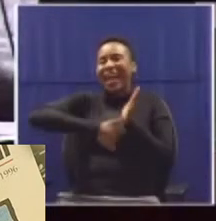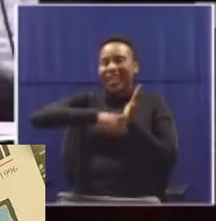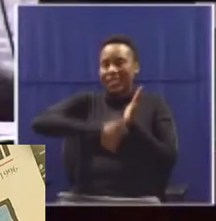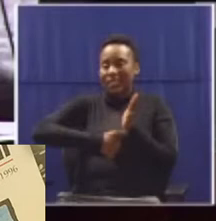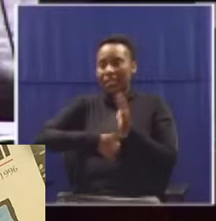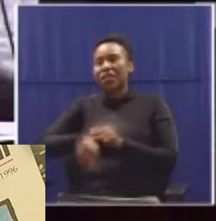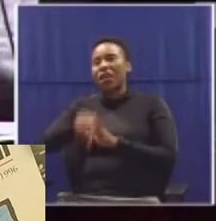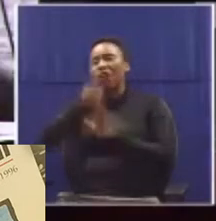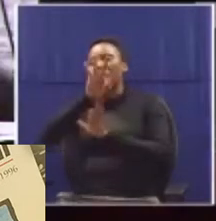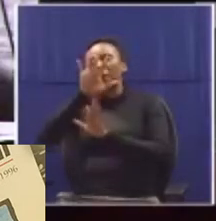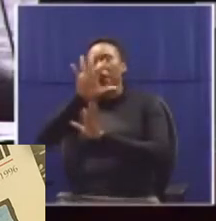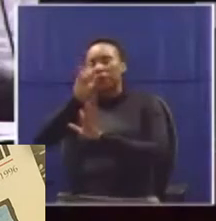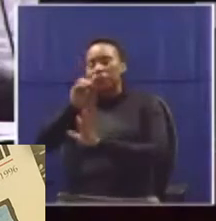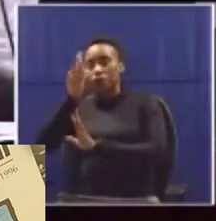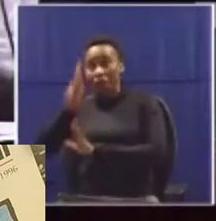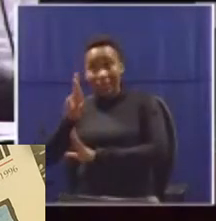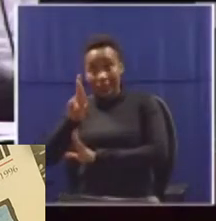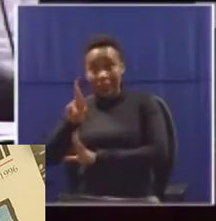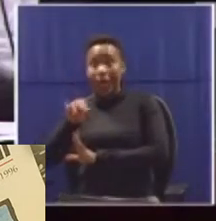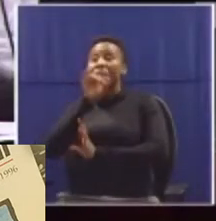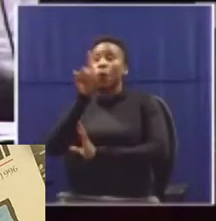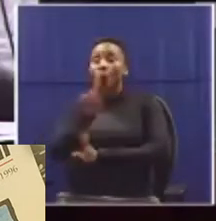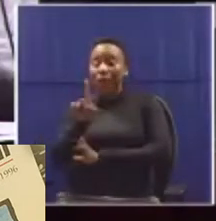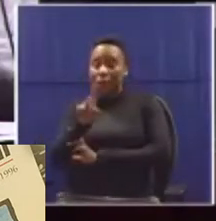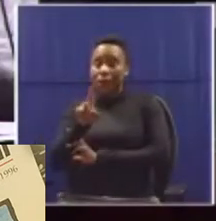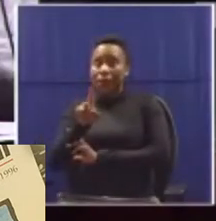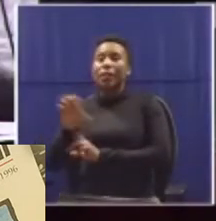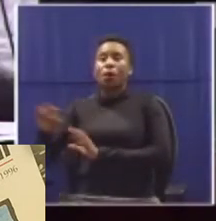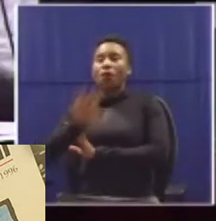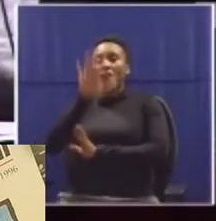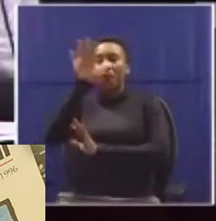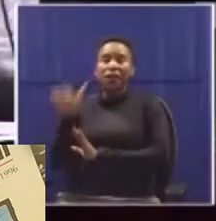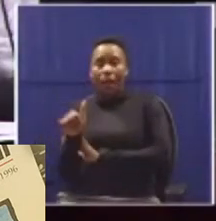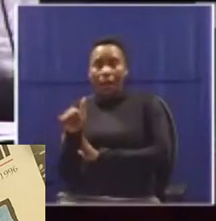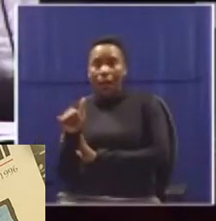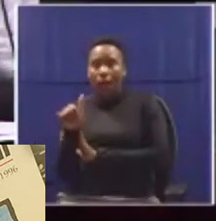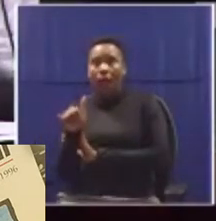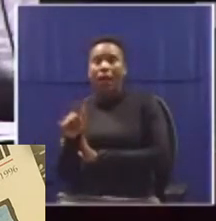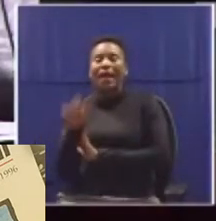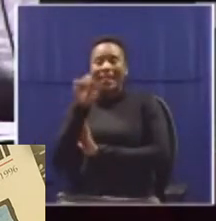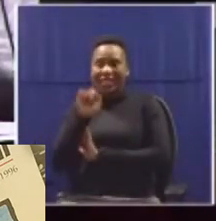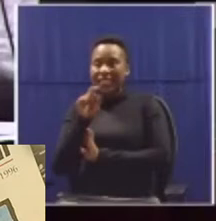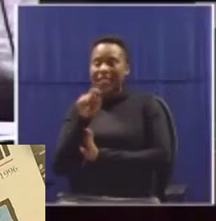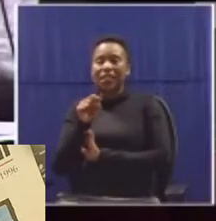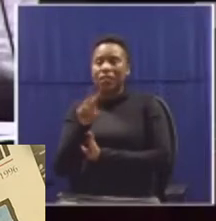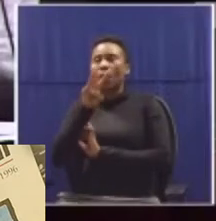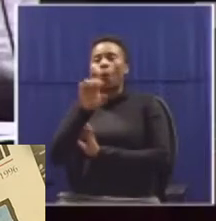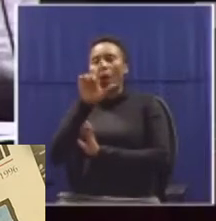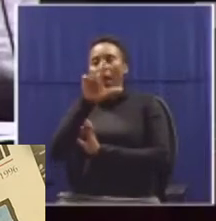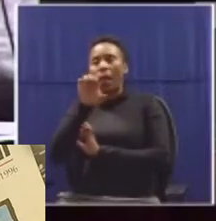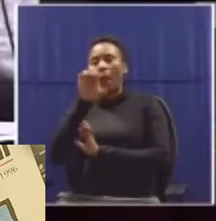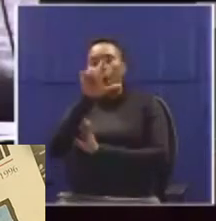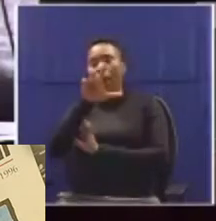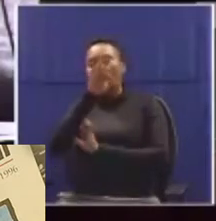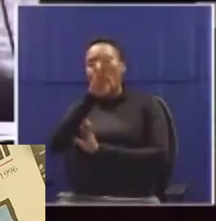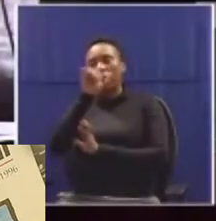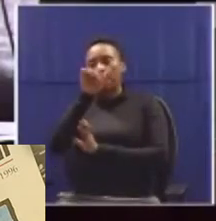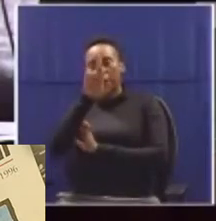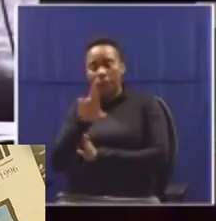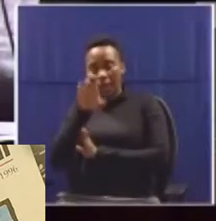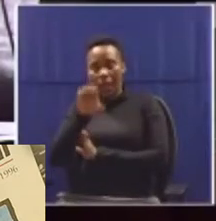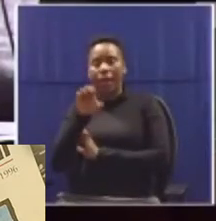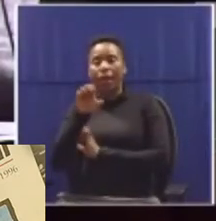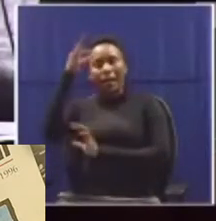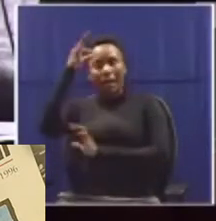350 rents this means that South Africa is a de facto welfare state with half our population